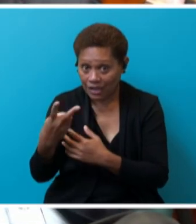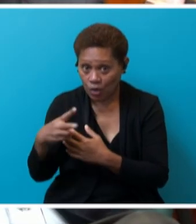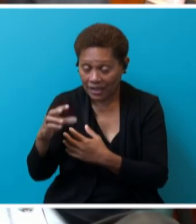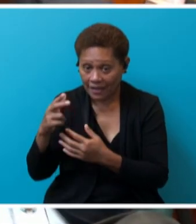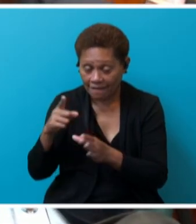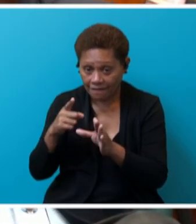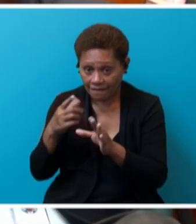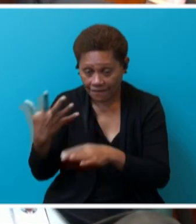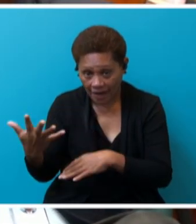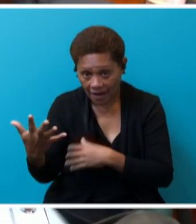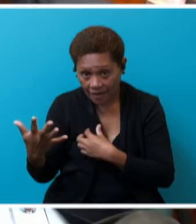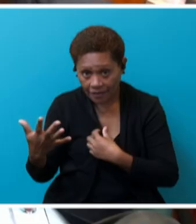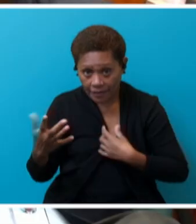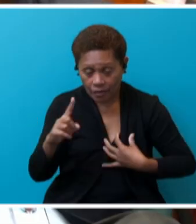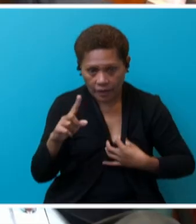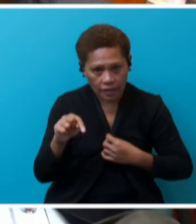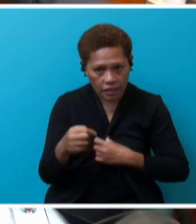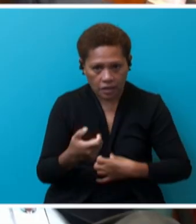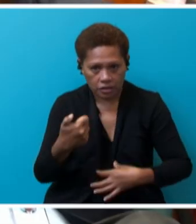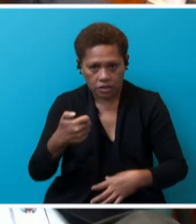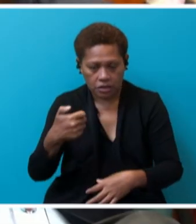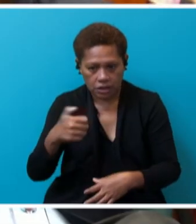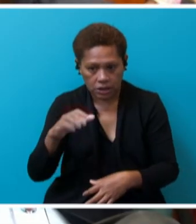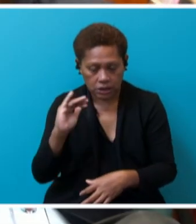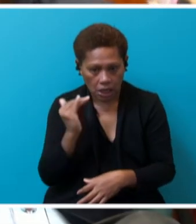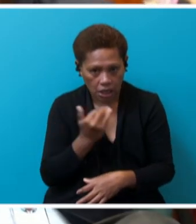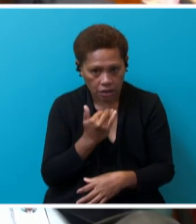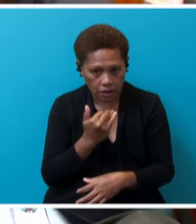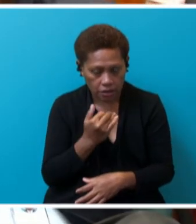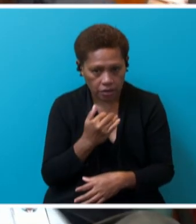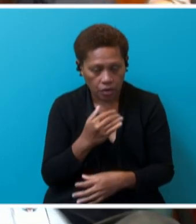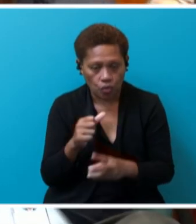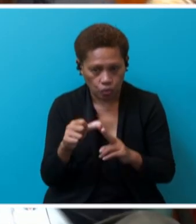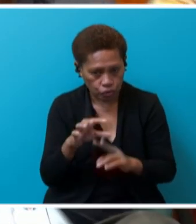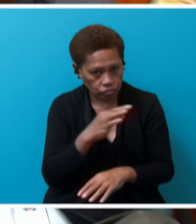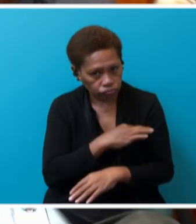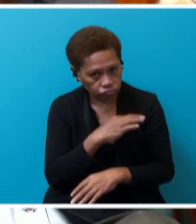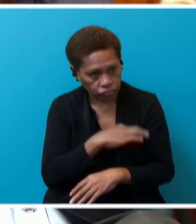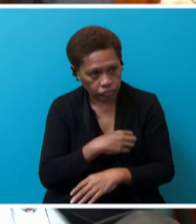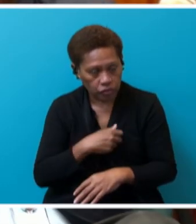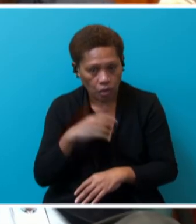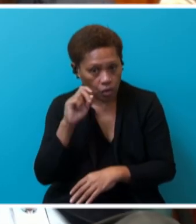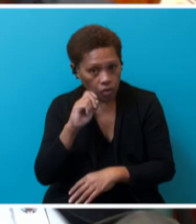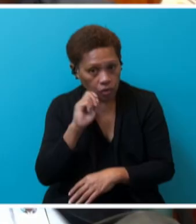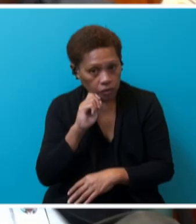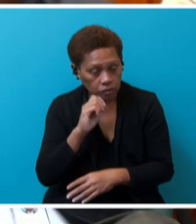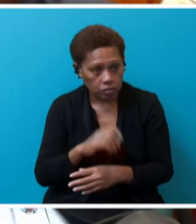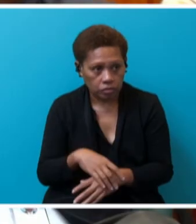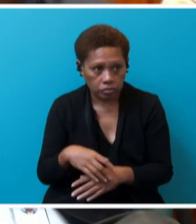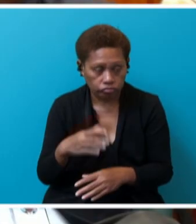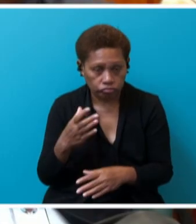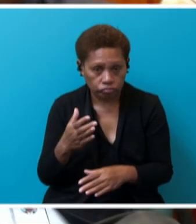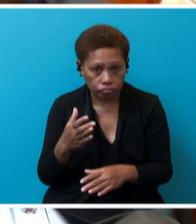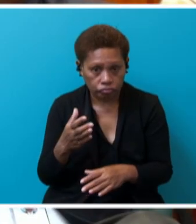31,600 households are also benefiting from the free water allowance scheme, where those who